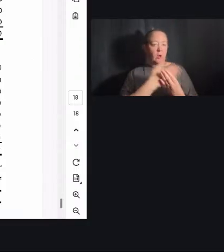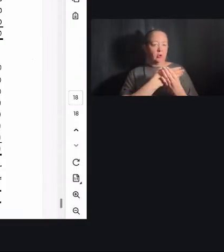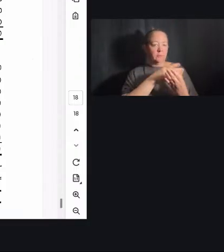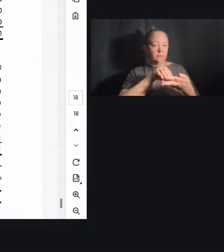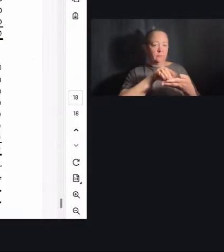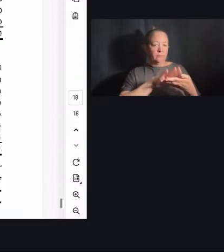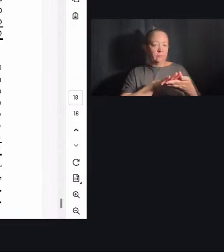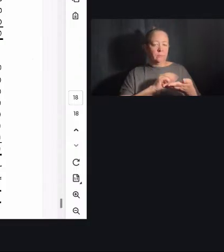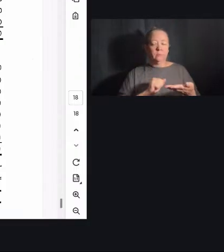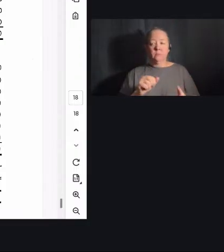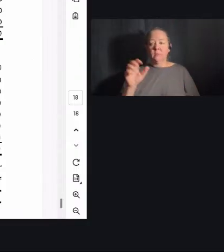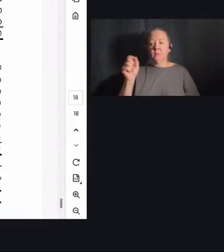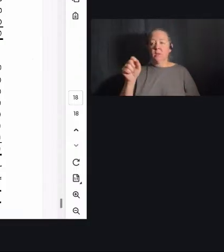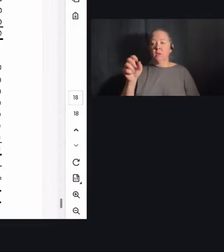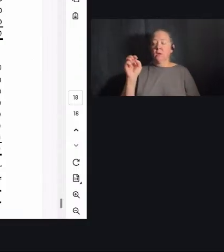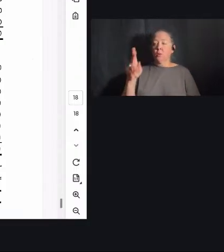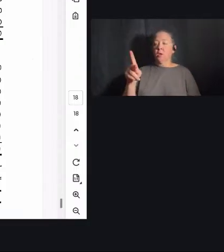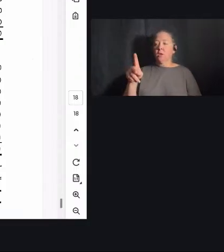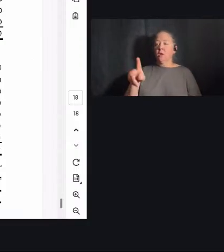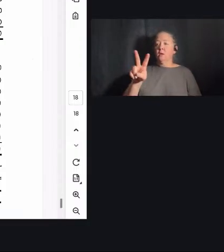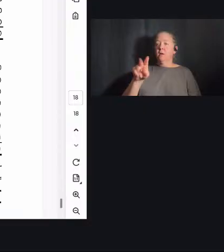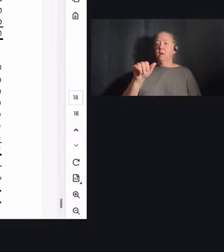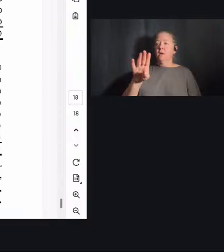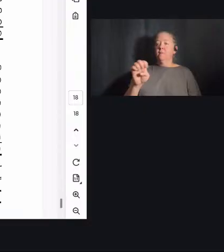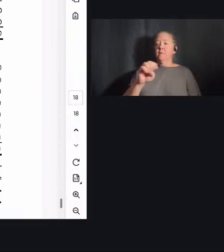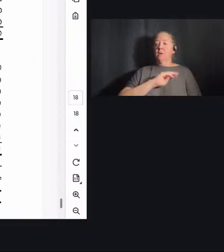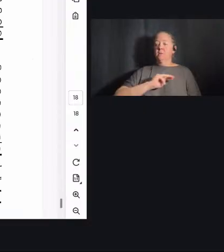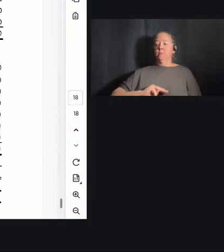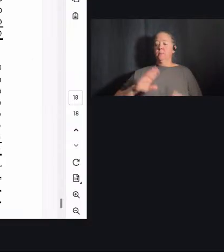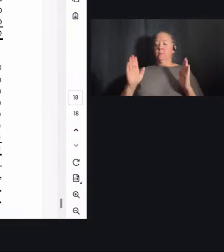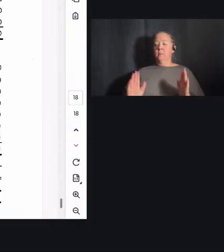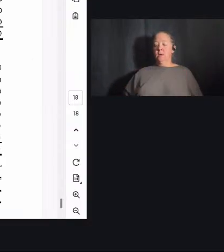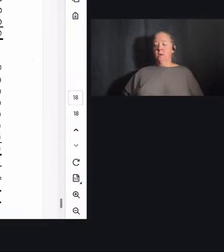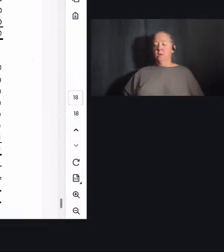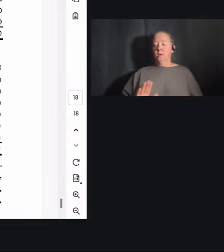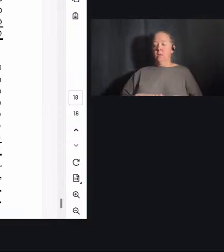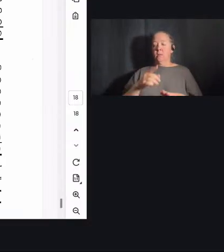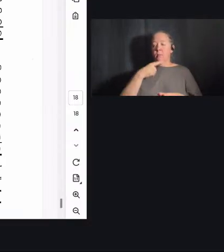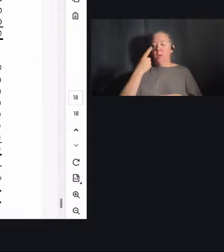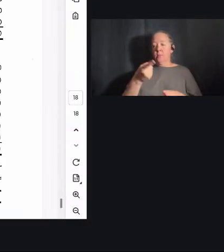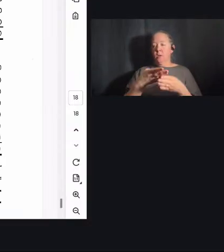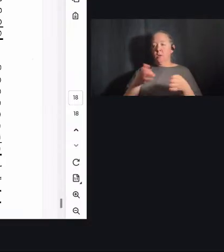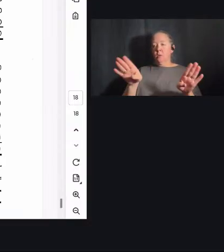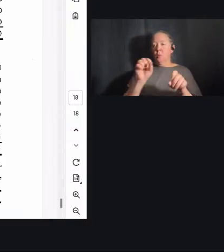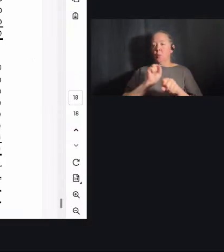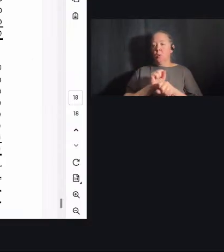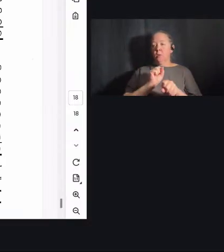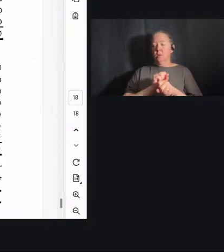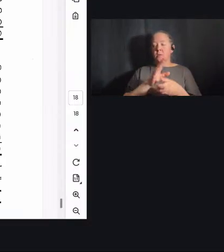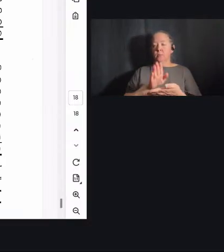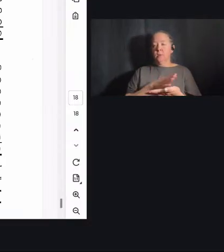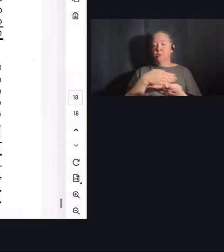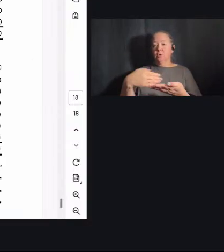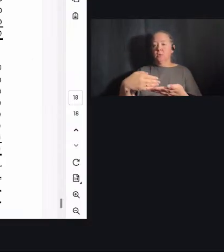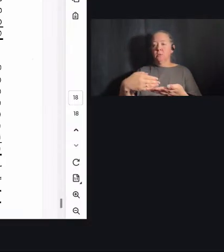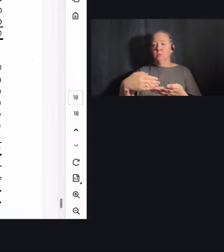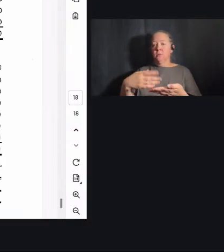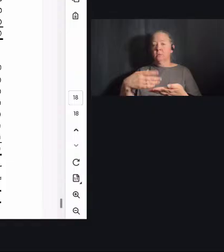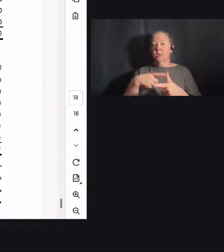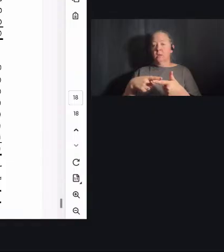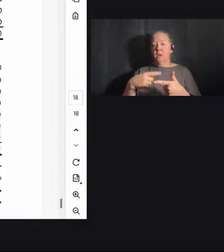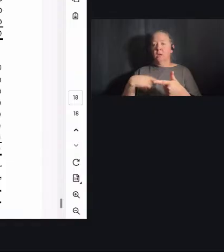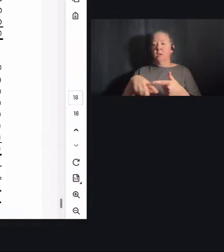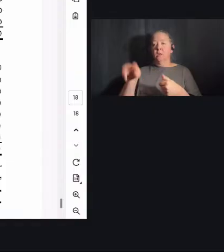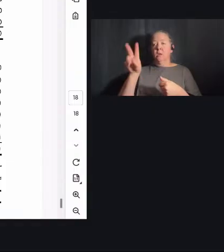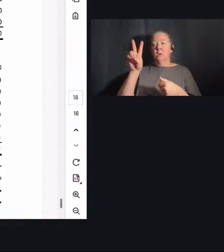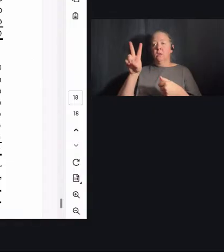Okay, Vice Mayor on the Public Works budget, and then Mr. Wade. Yeah, my preference would also be if we can